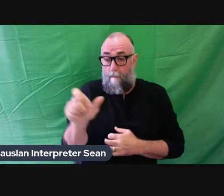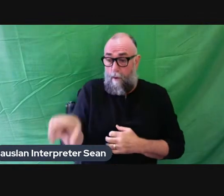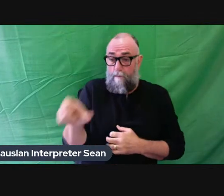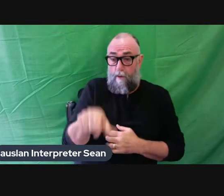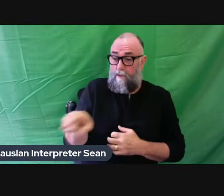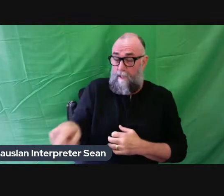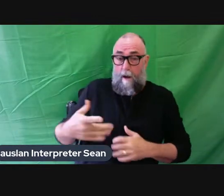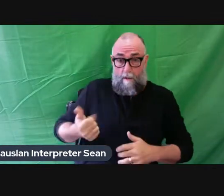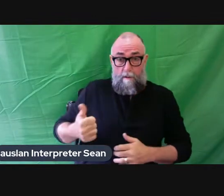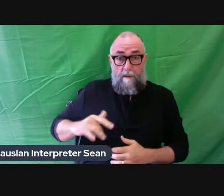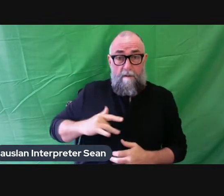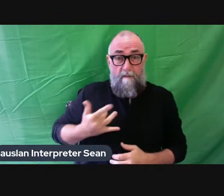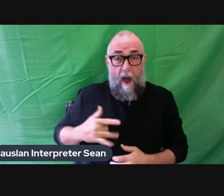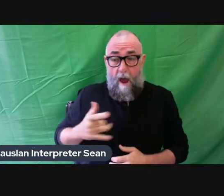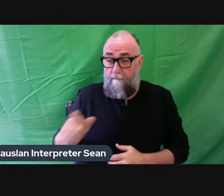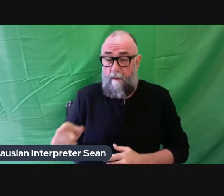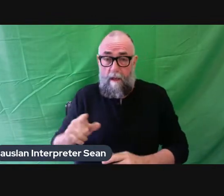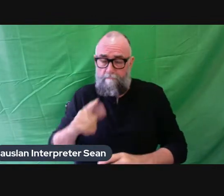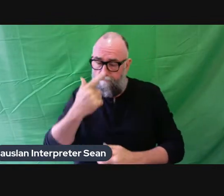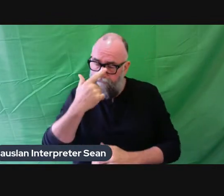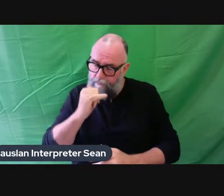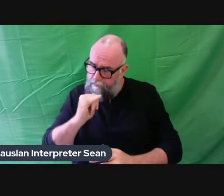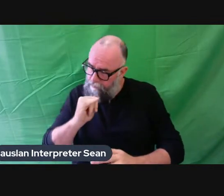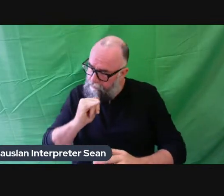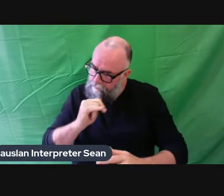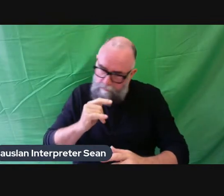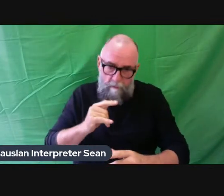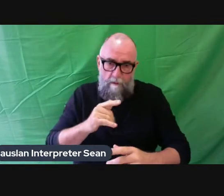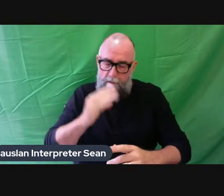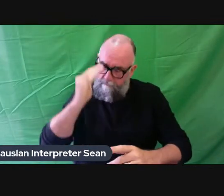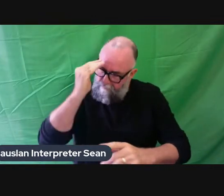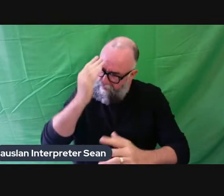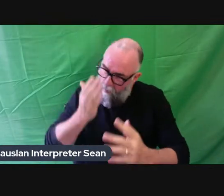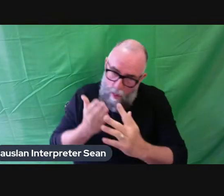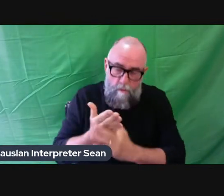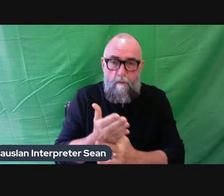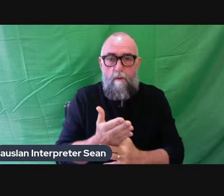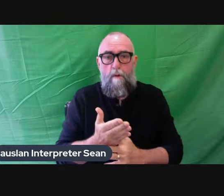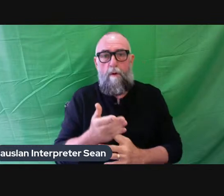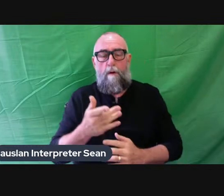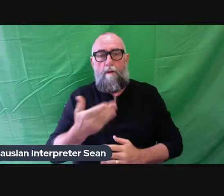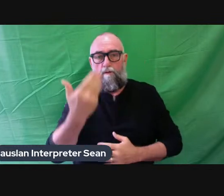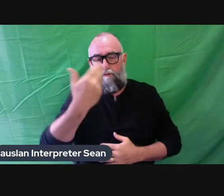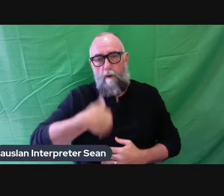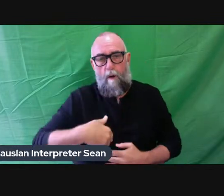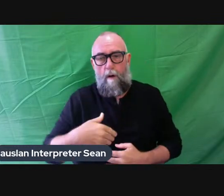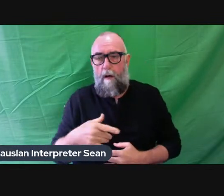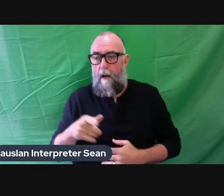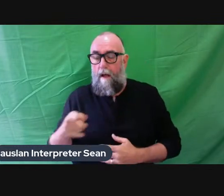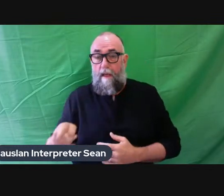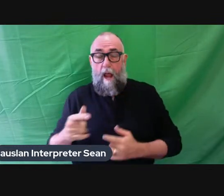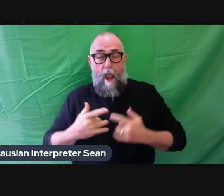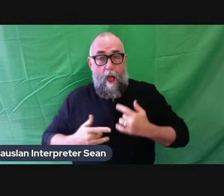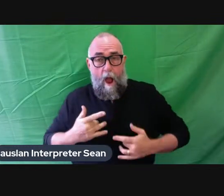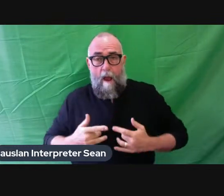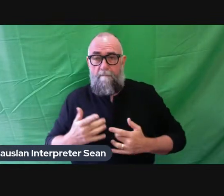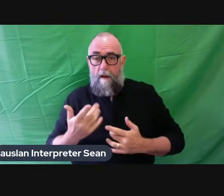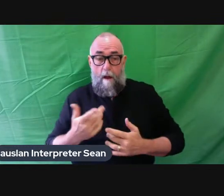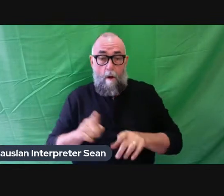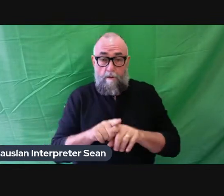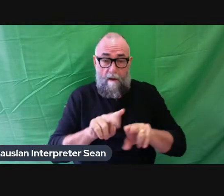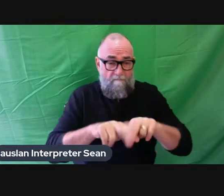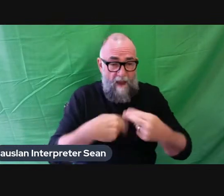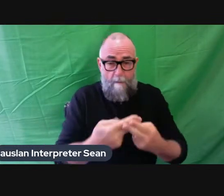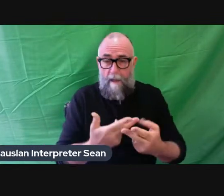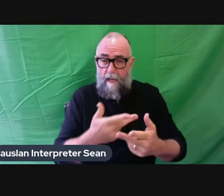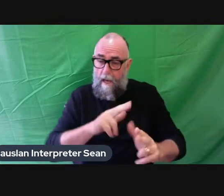inspiring determination to reclaim their lives. And we also have those caregivers and those families whose